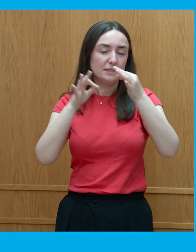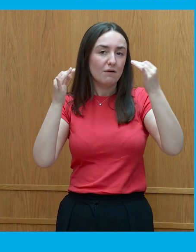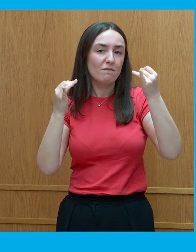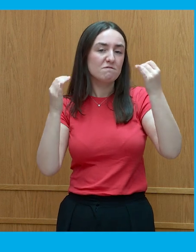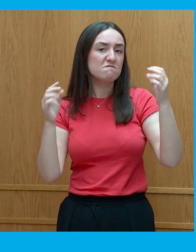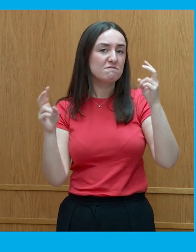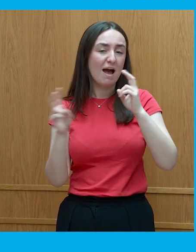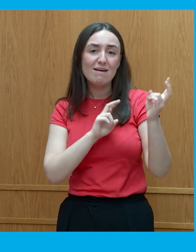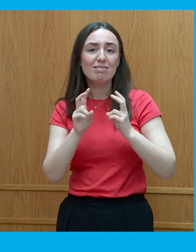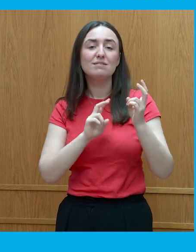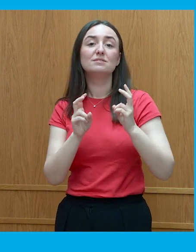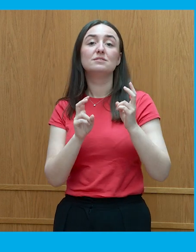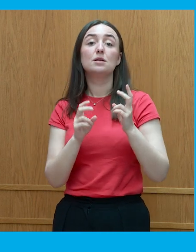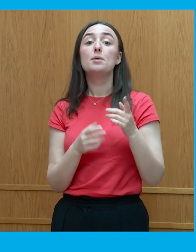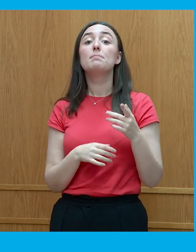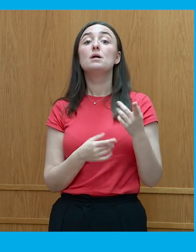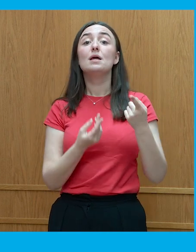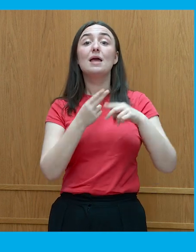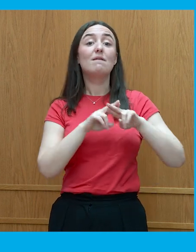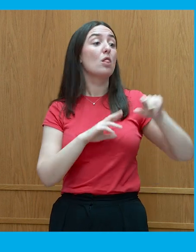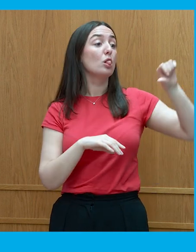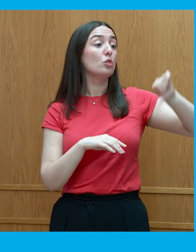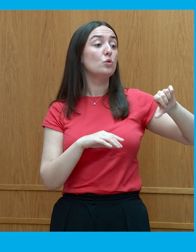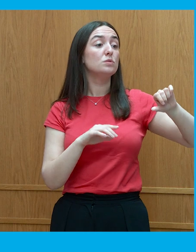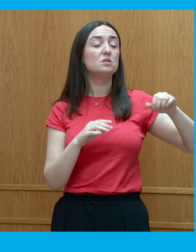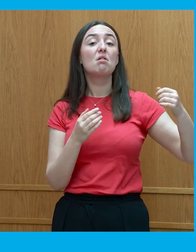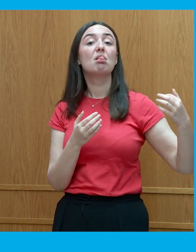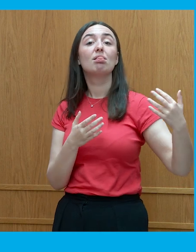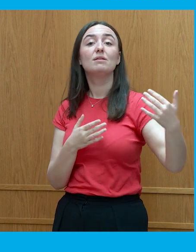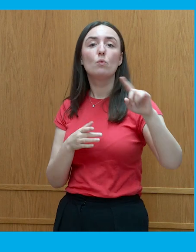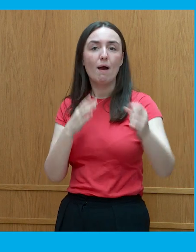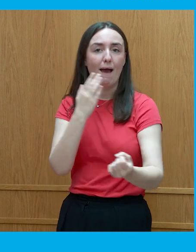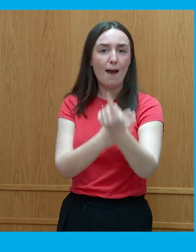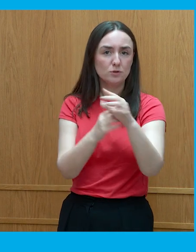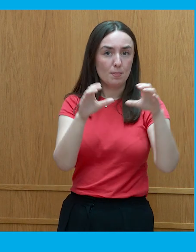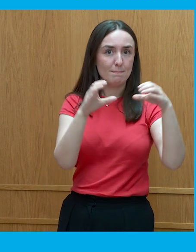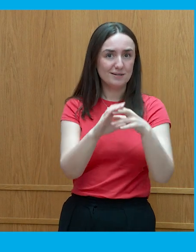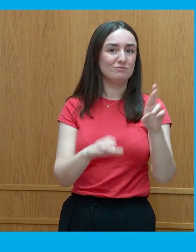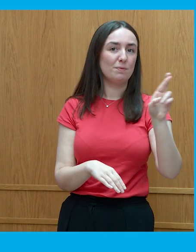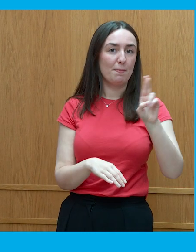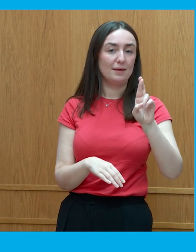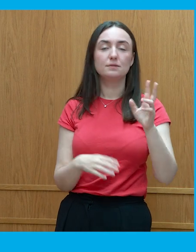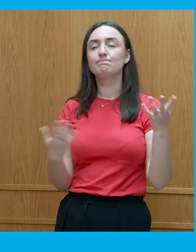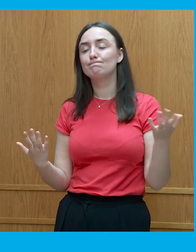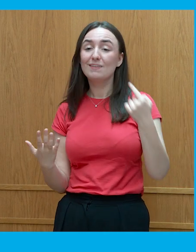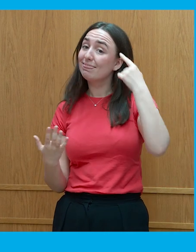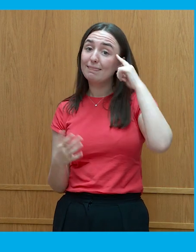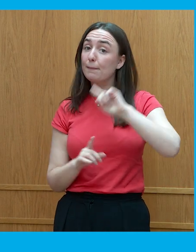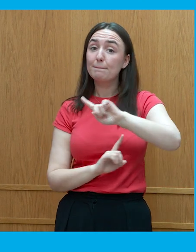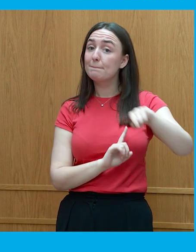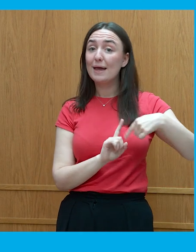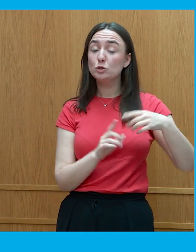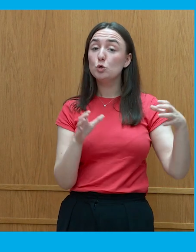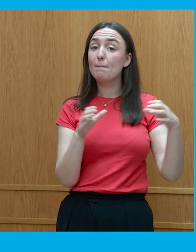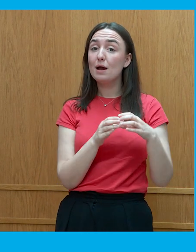he loses, then later on, what happens to the party? I think the party, I don't think there's a going back to the party being sort